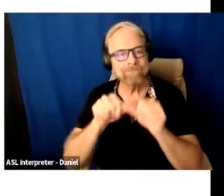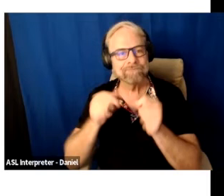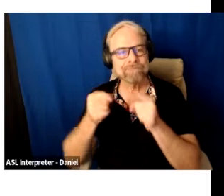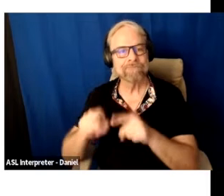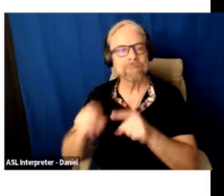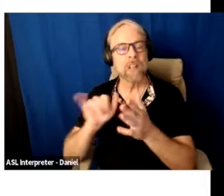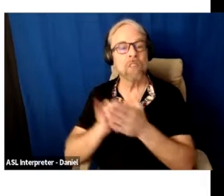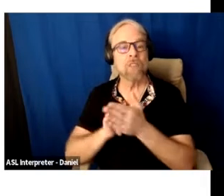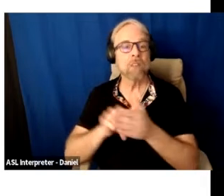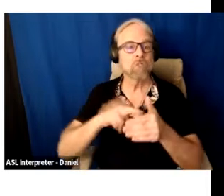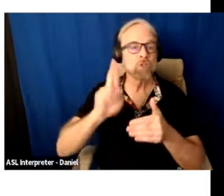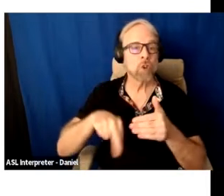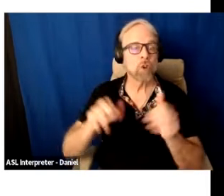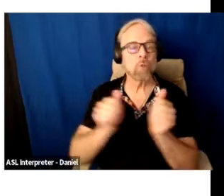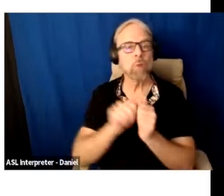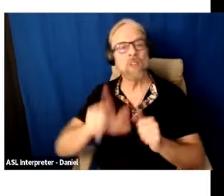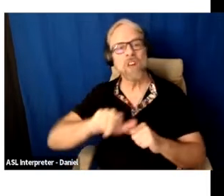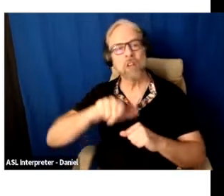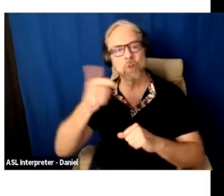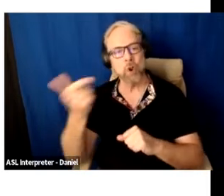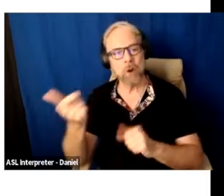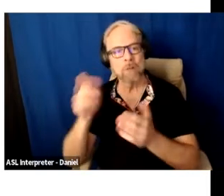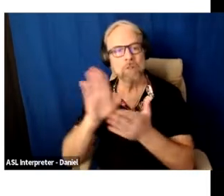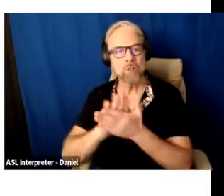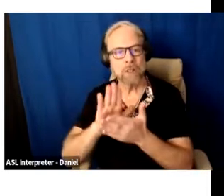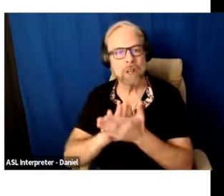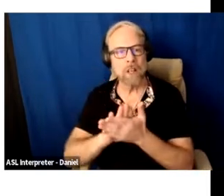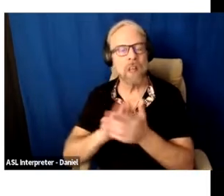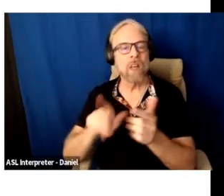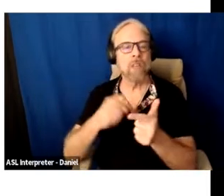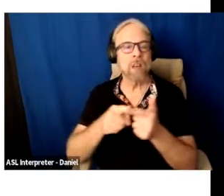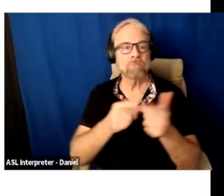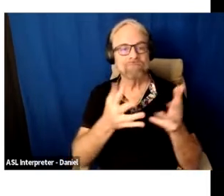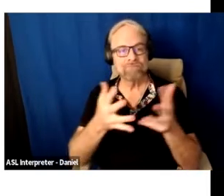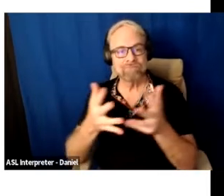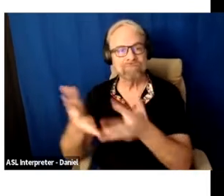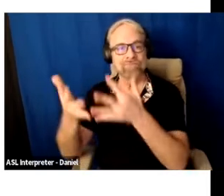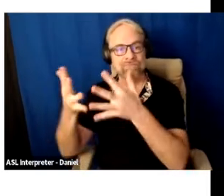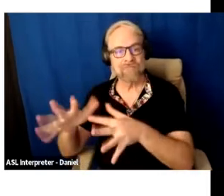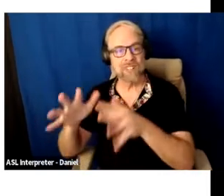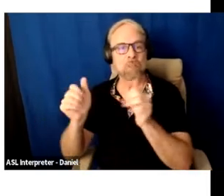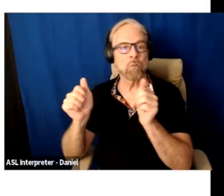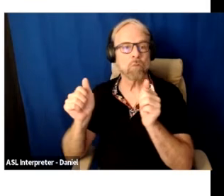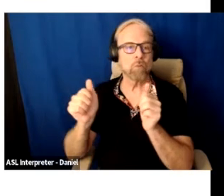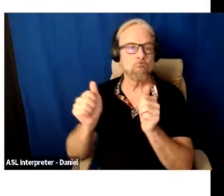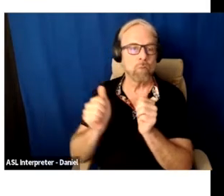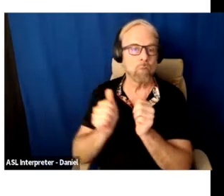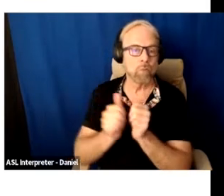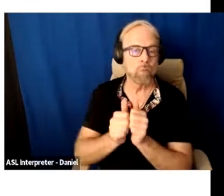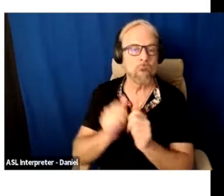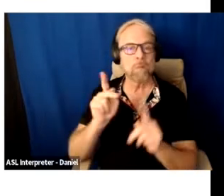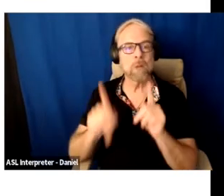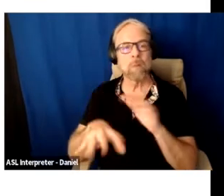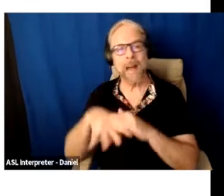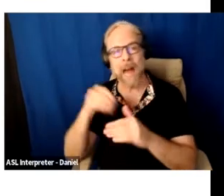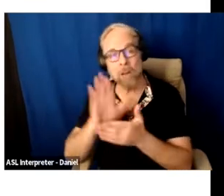ends up in alternative school and finishes with folks being out of school, either